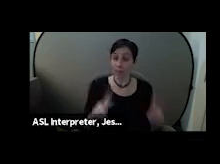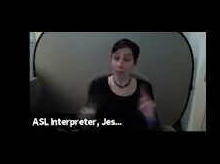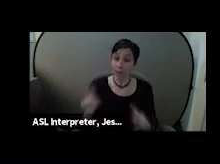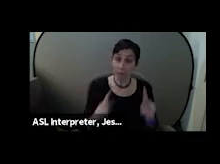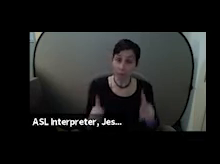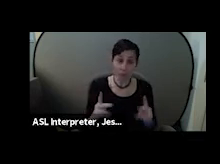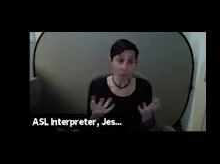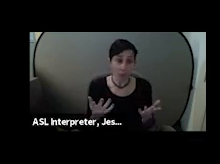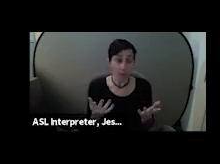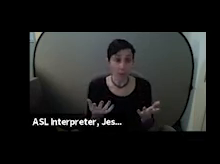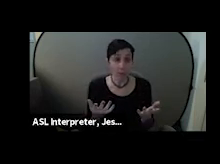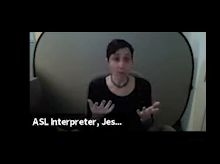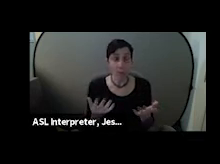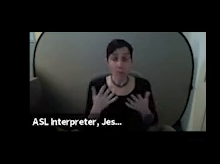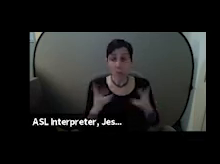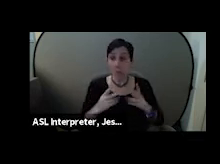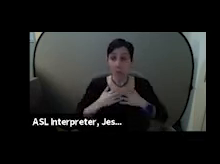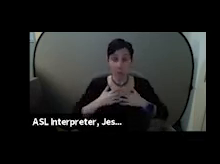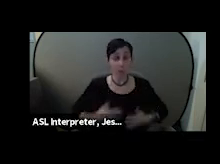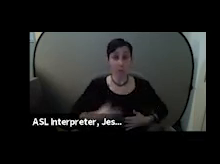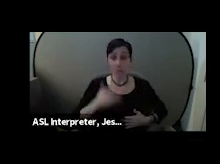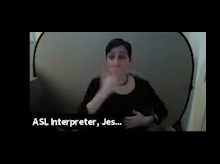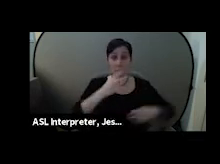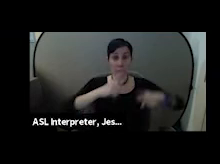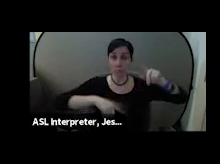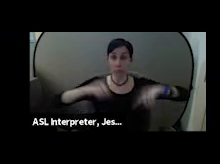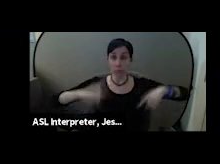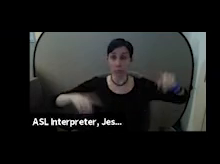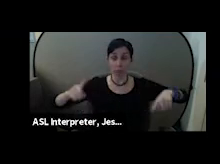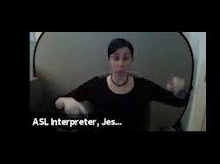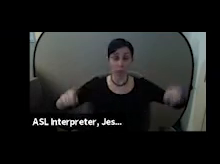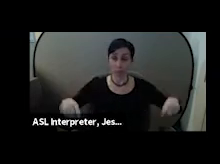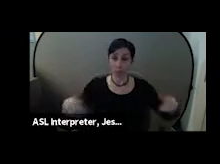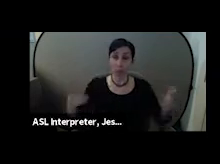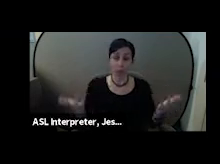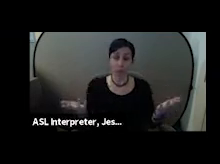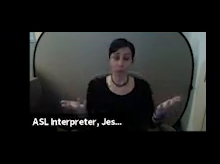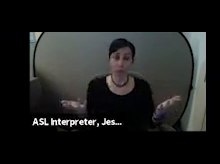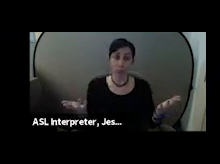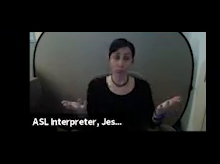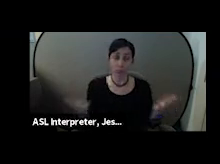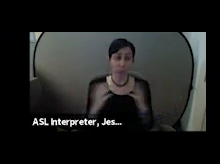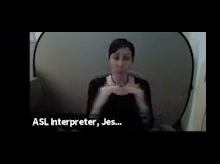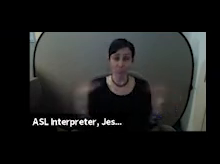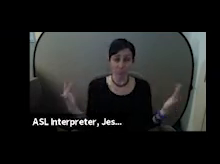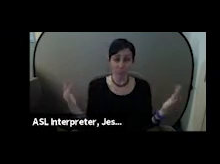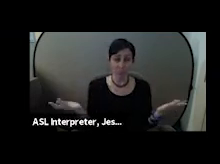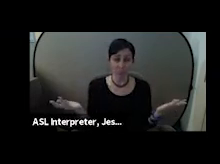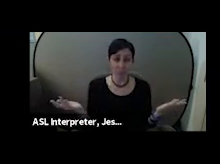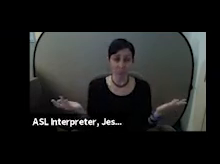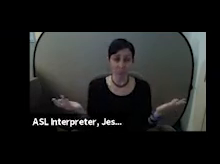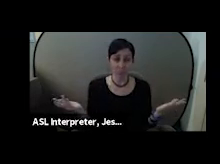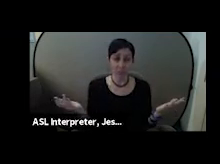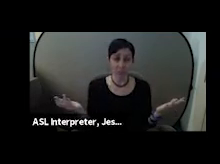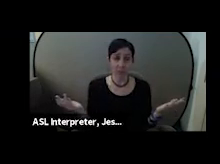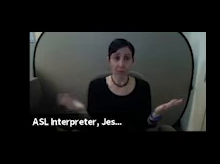how somebody's body looks in any case are endless. And so